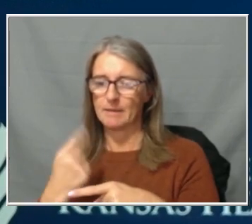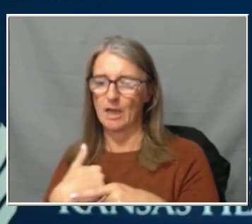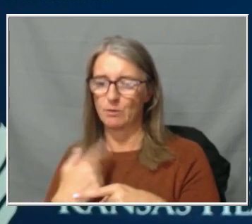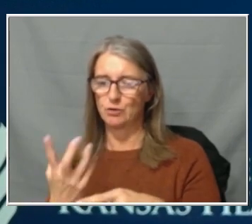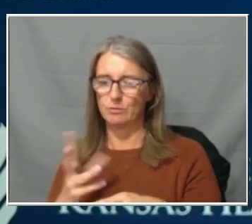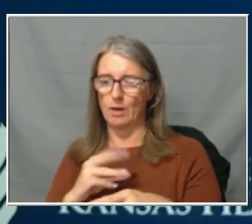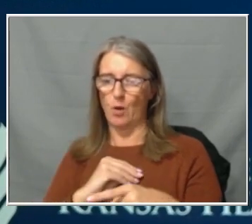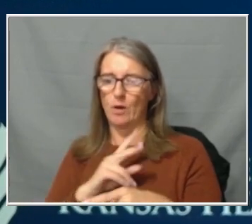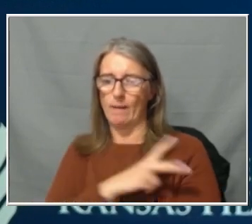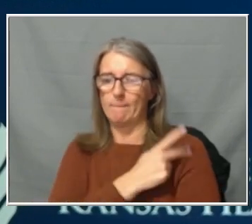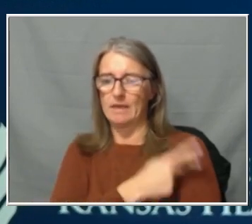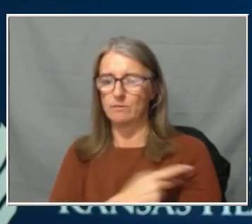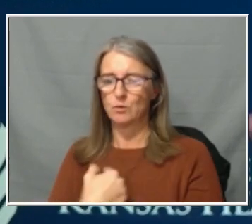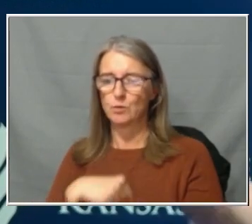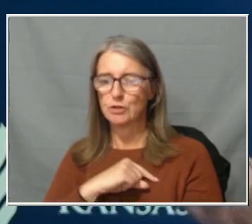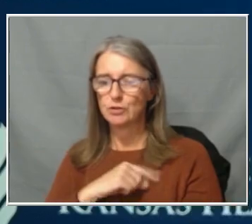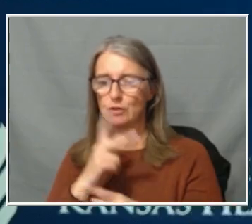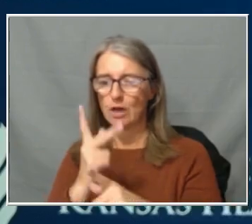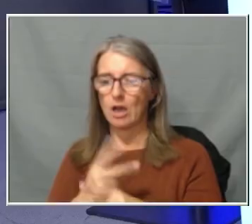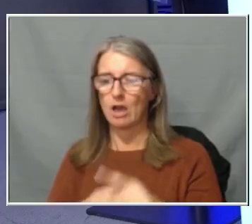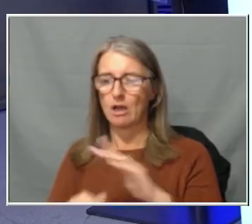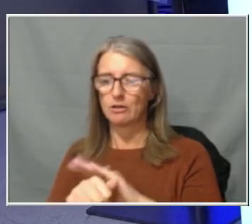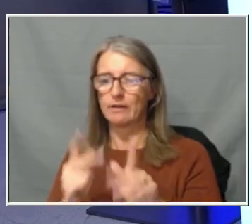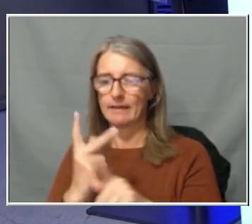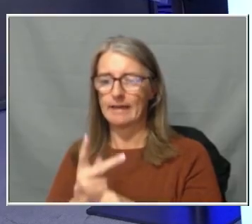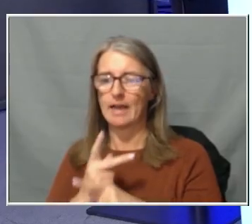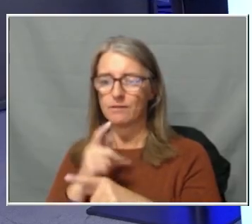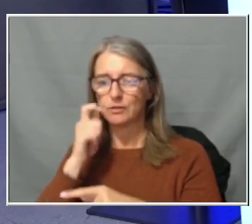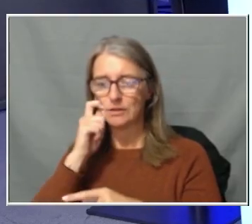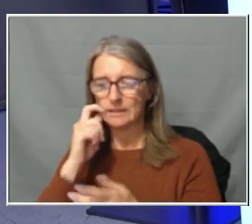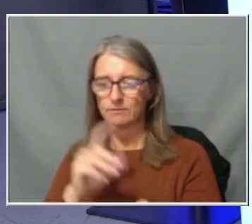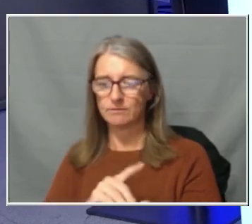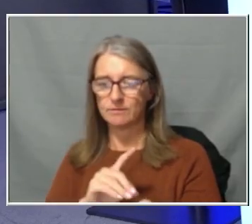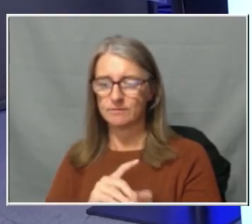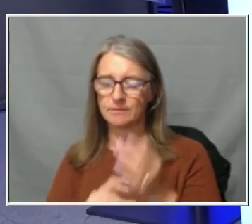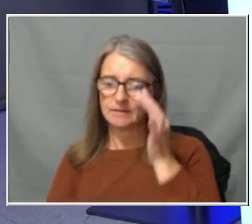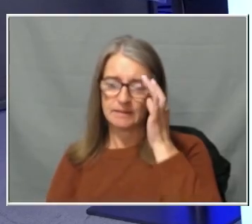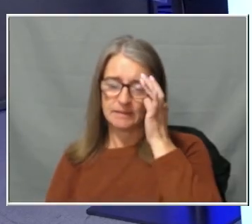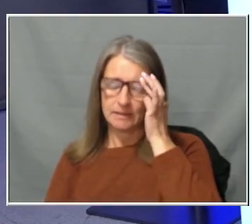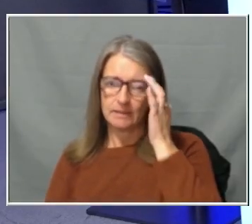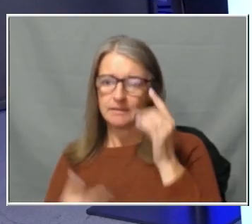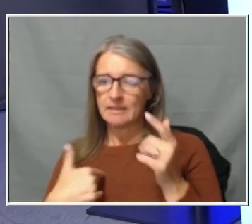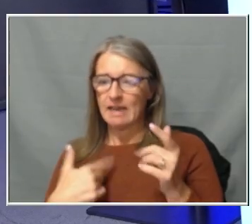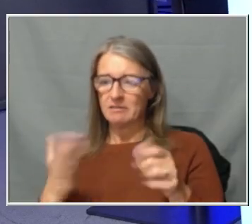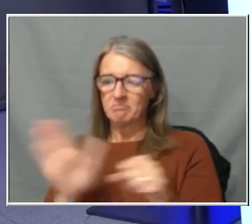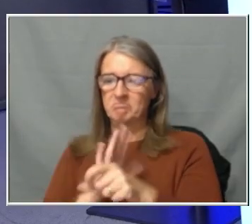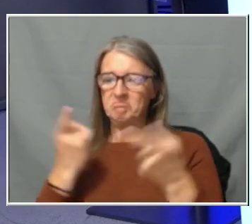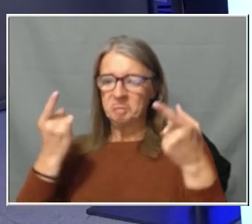as a patient, but would do under the care of a dermatologist. Sure. Yeah. Sorry. No, I completely agree.